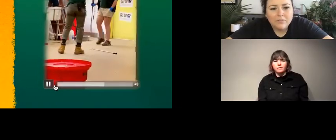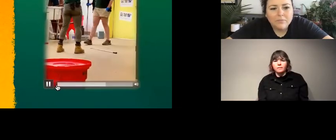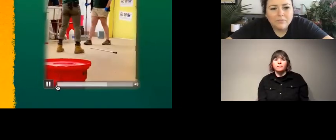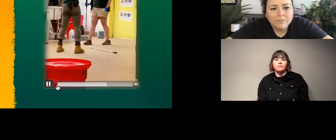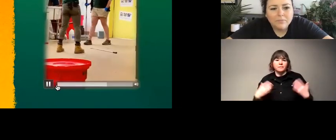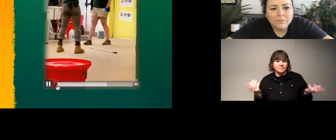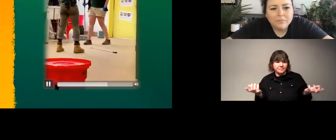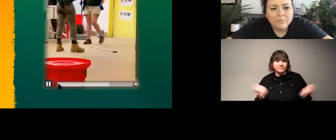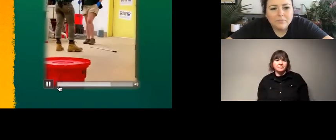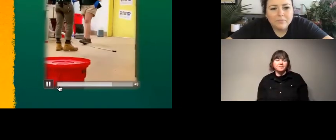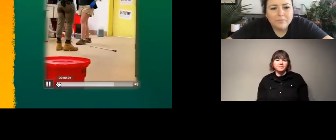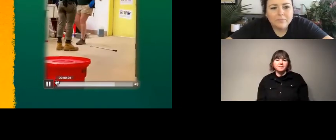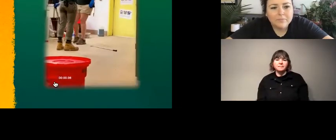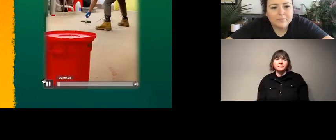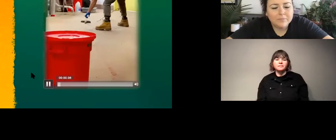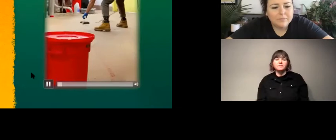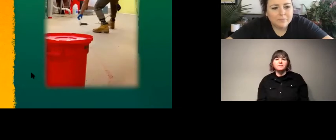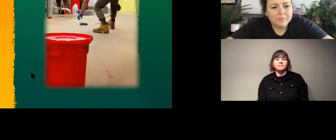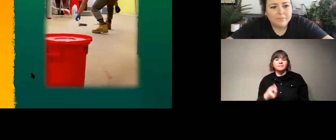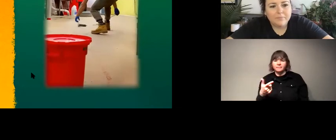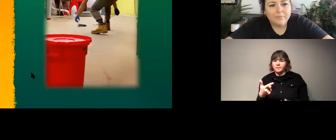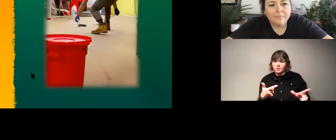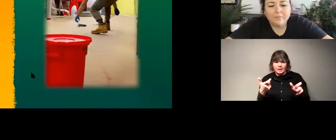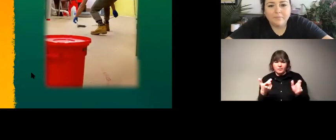So just because it's so quick,